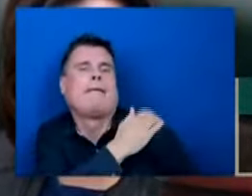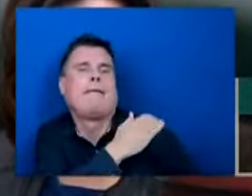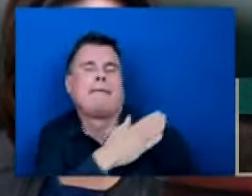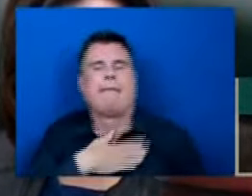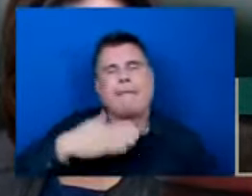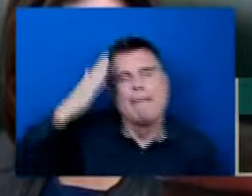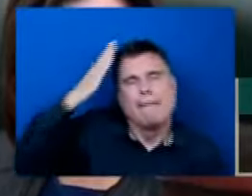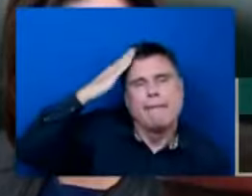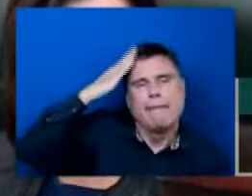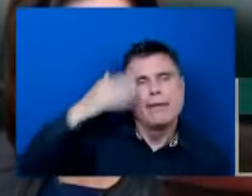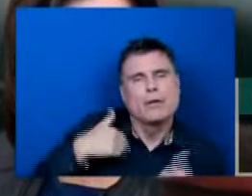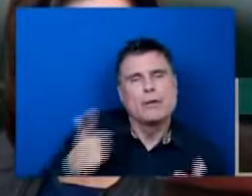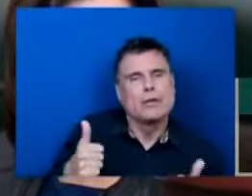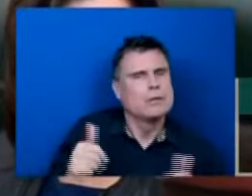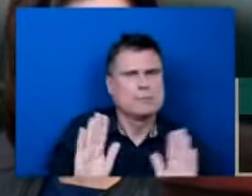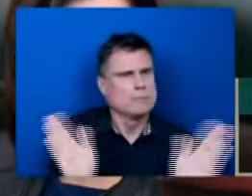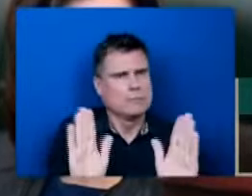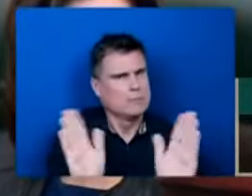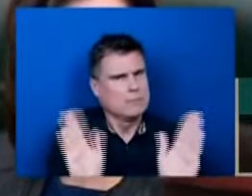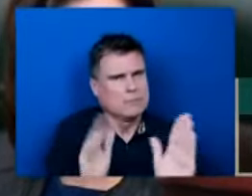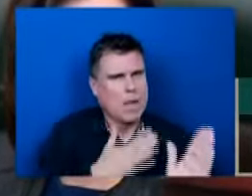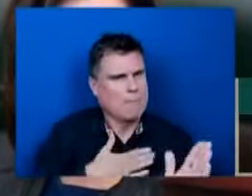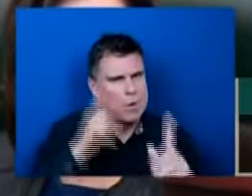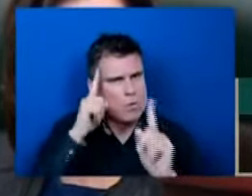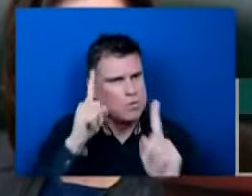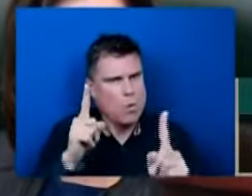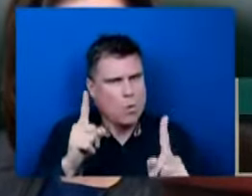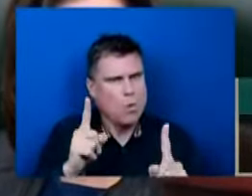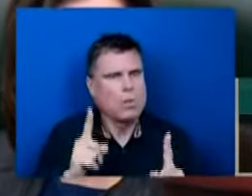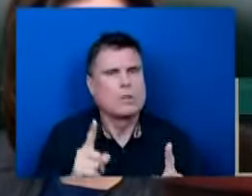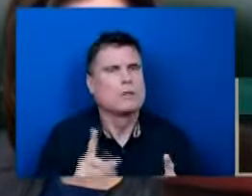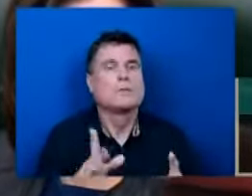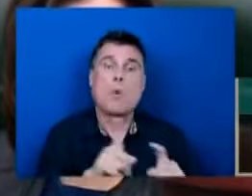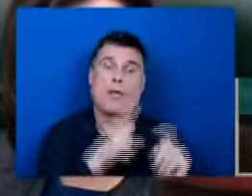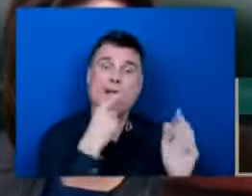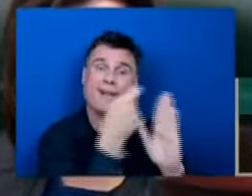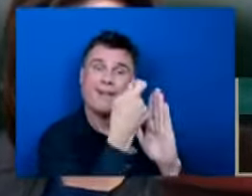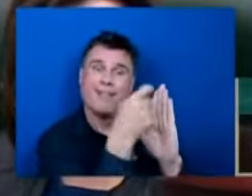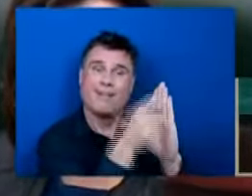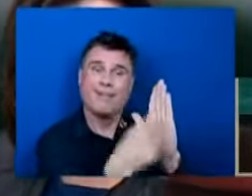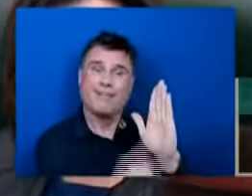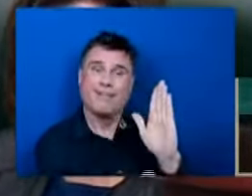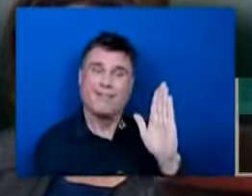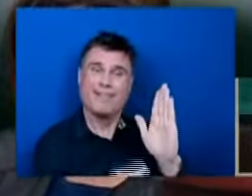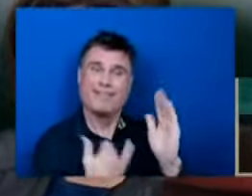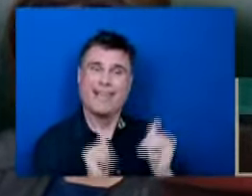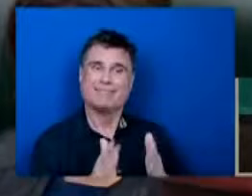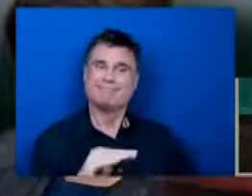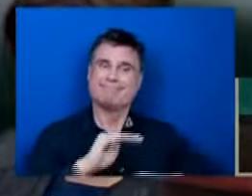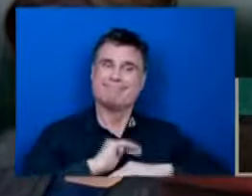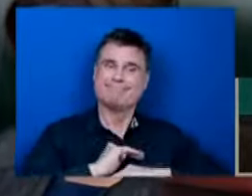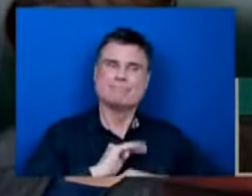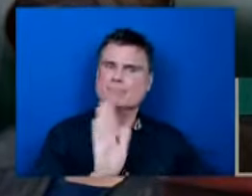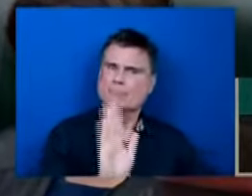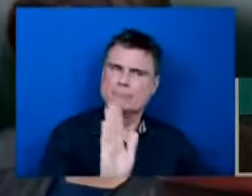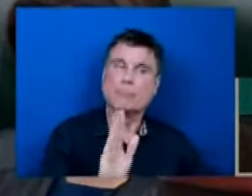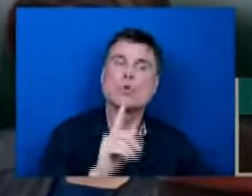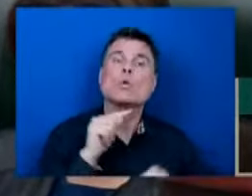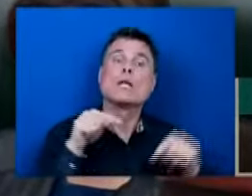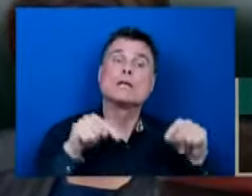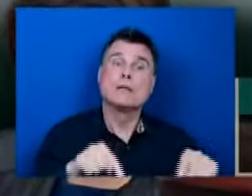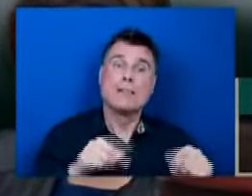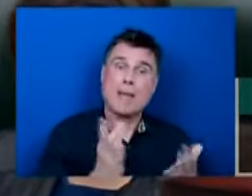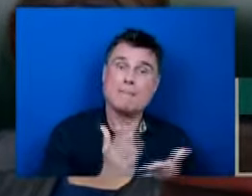to tick a box in our list of goals? Is this just a procedural exercise and the shuffling of numbers on a